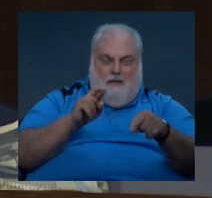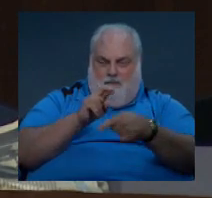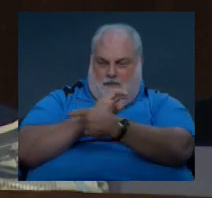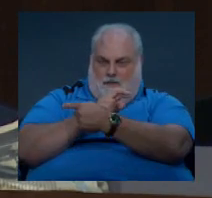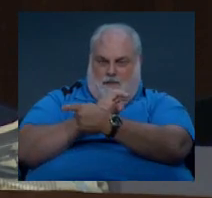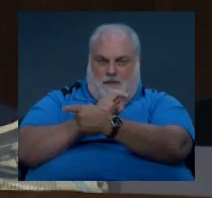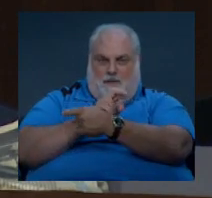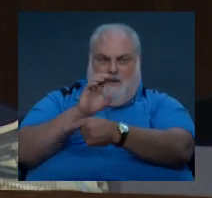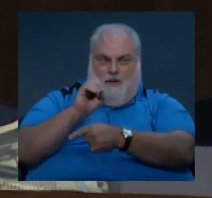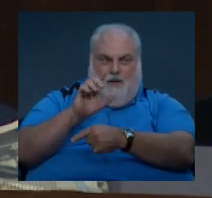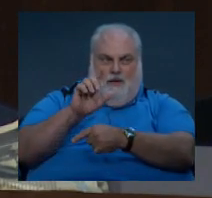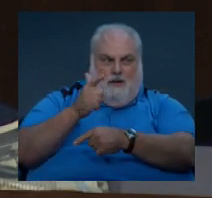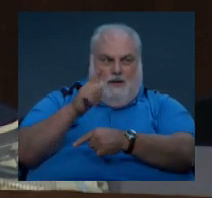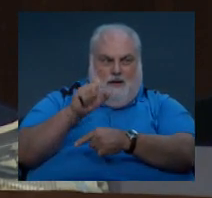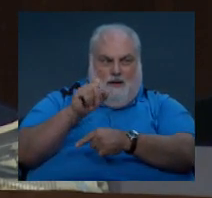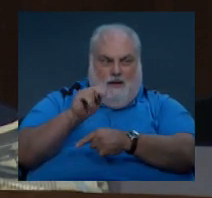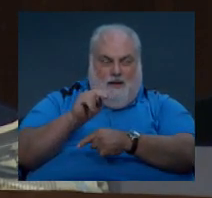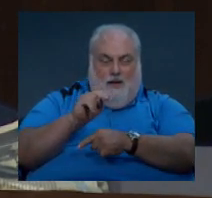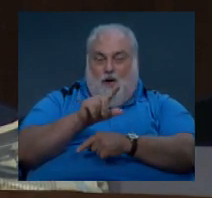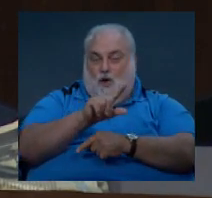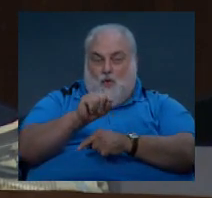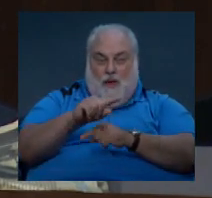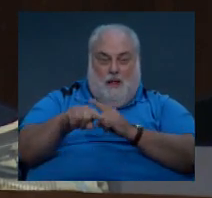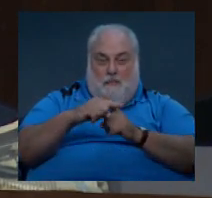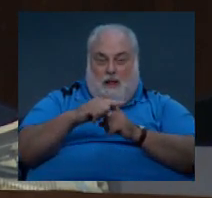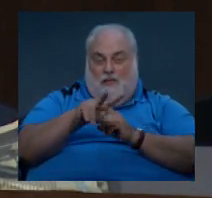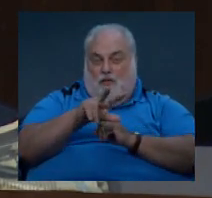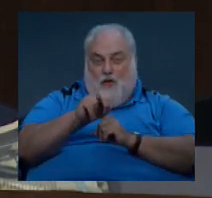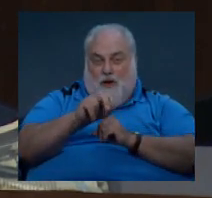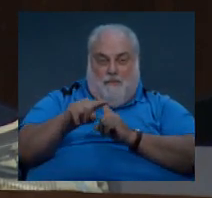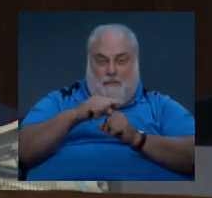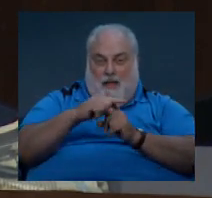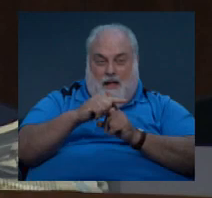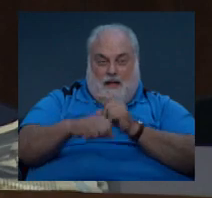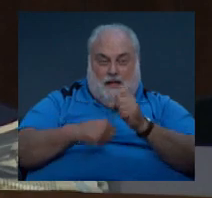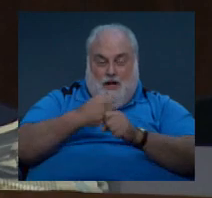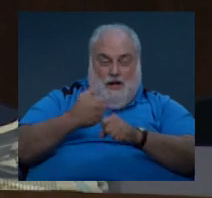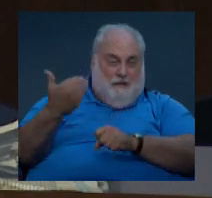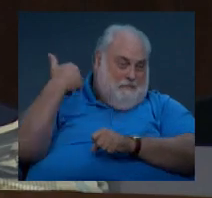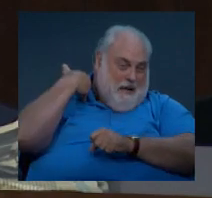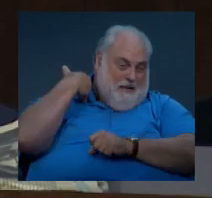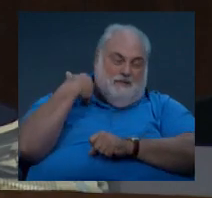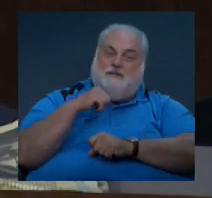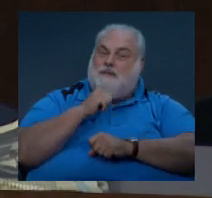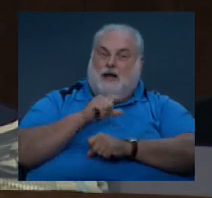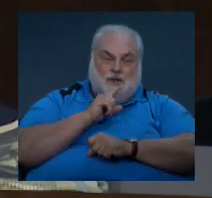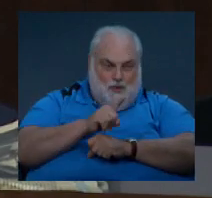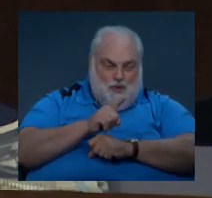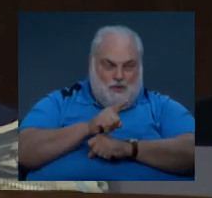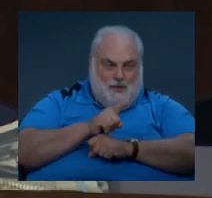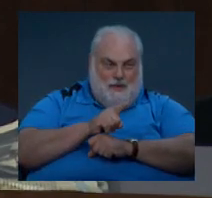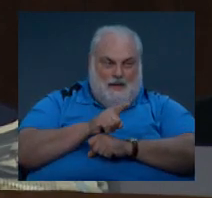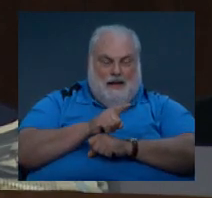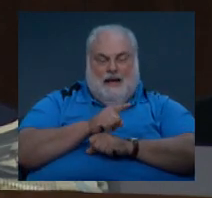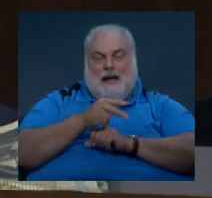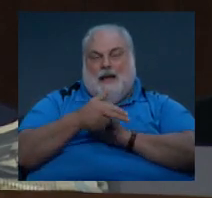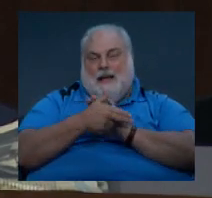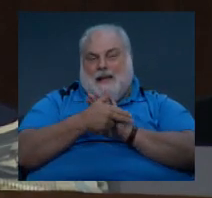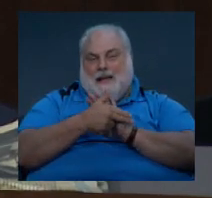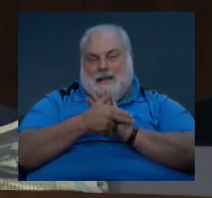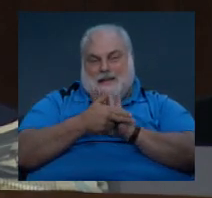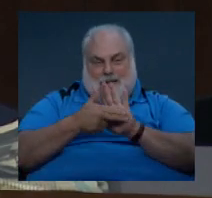Glenn. Now, 20-some years ago, 30 years ago, that was not the case. So back to jargon, name association